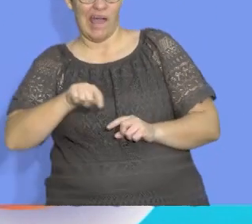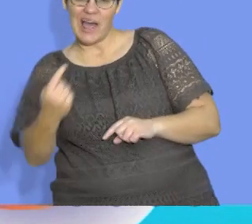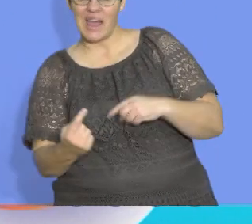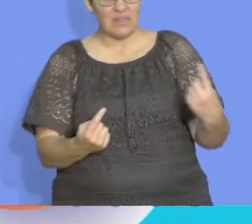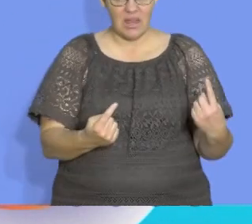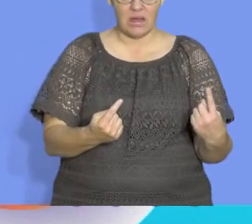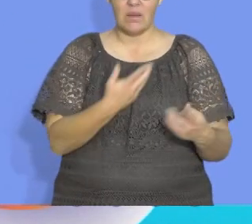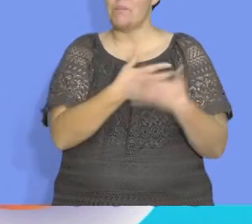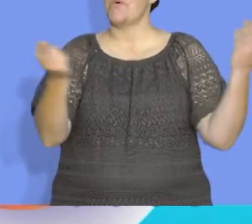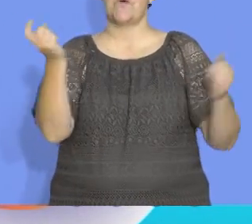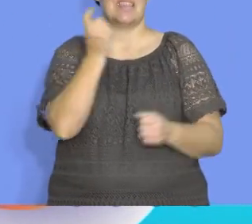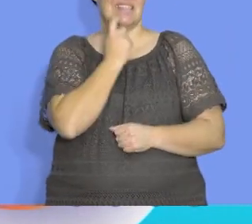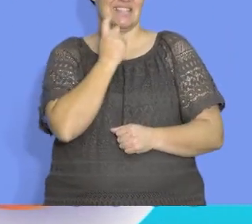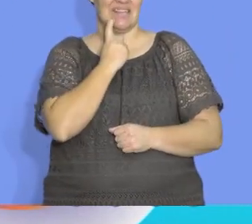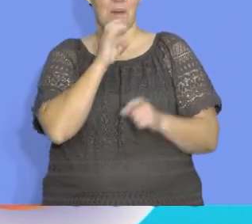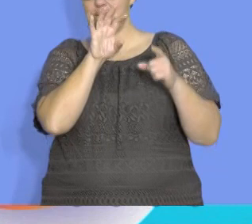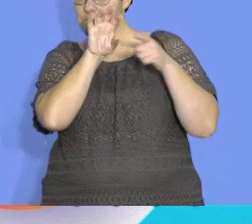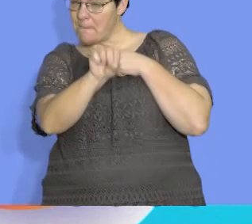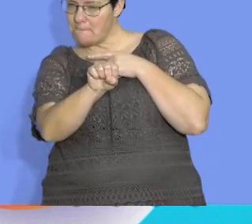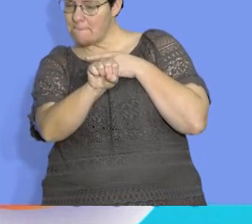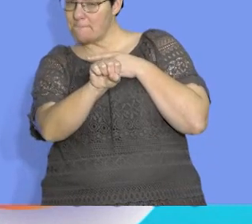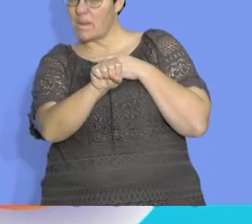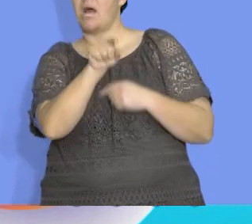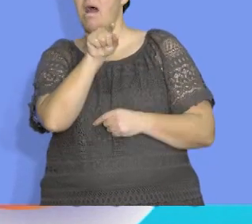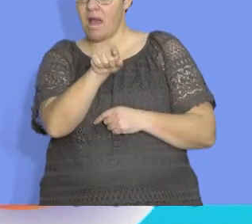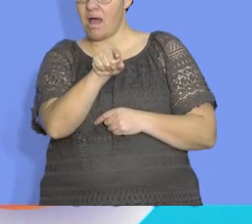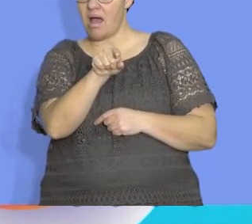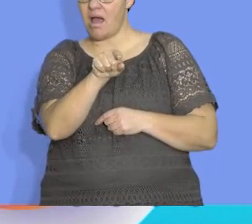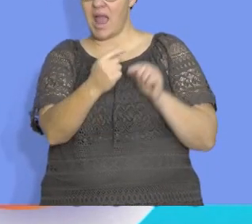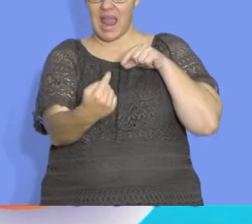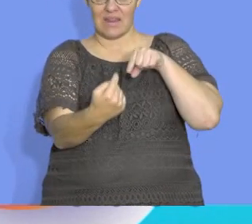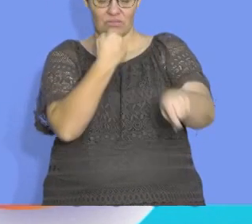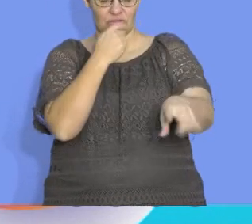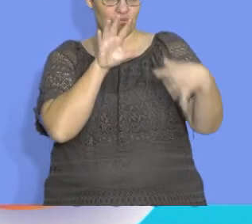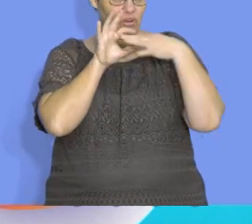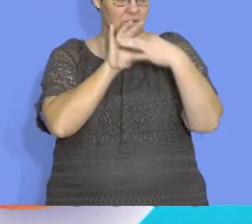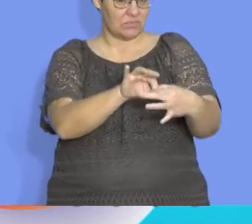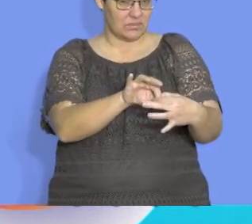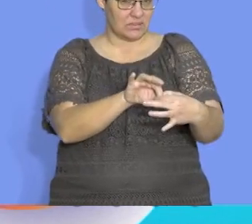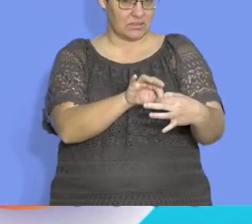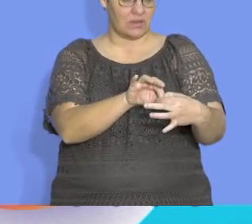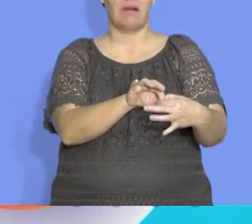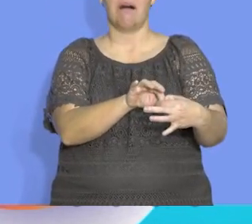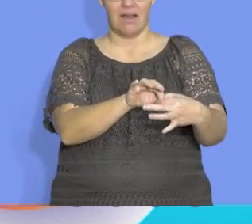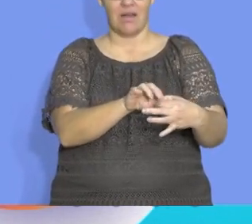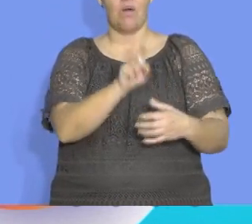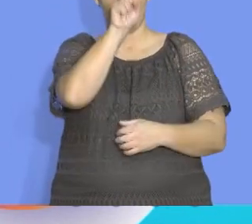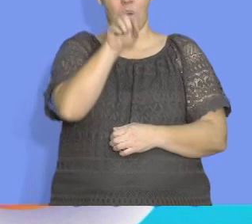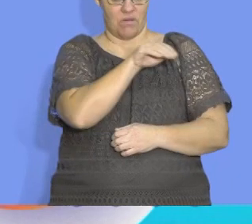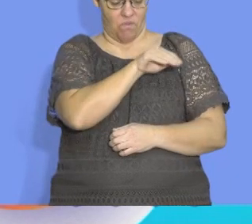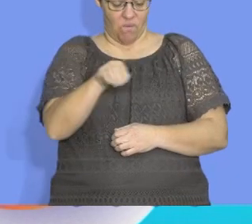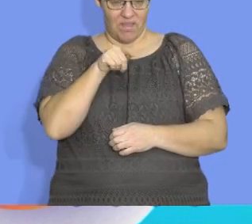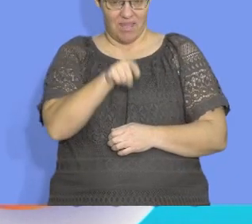Well, it's much easier to recognize whenever you have an inversely proportional relationship, if you plot